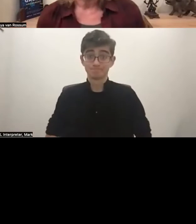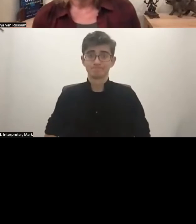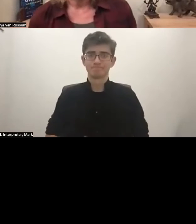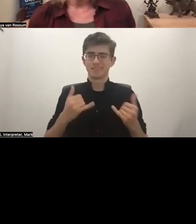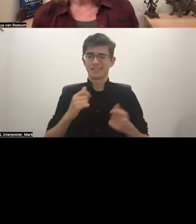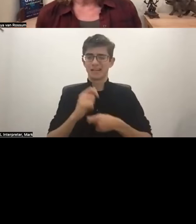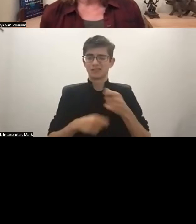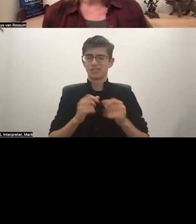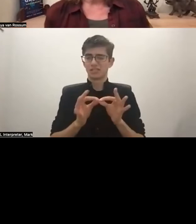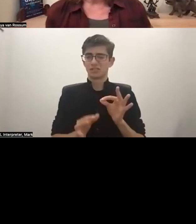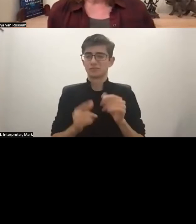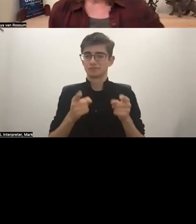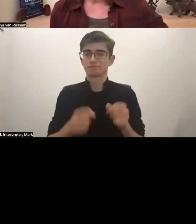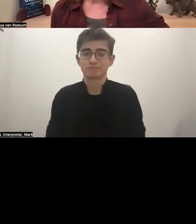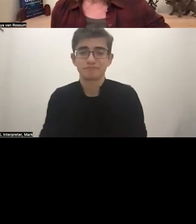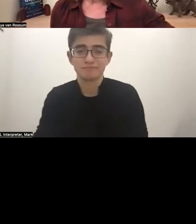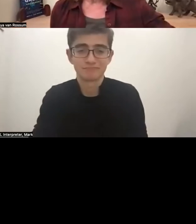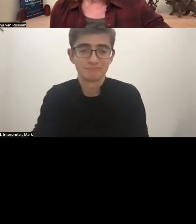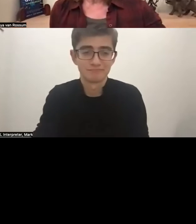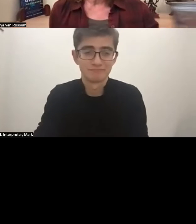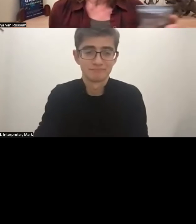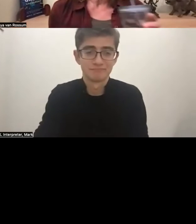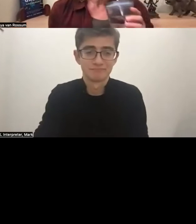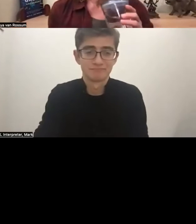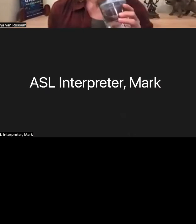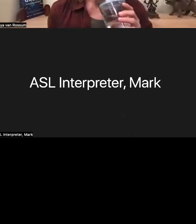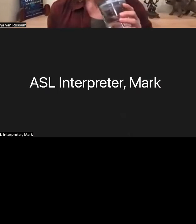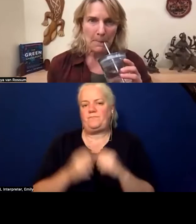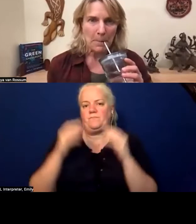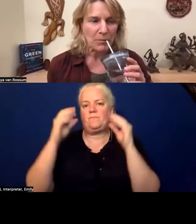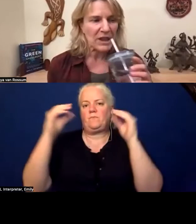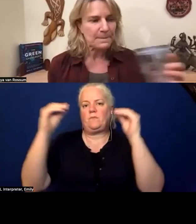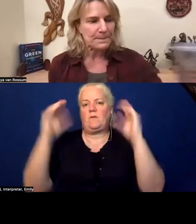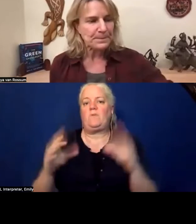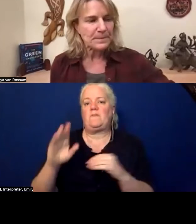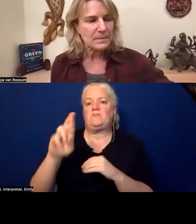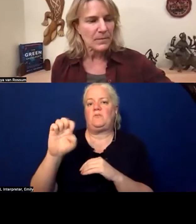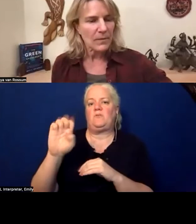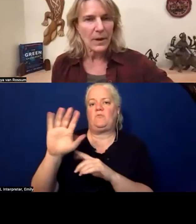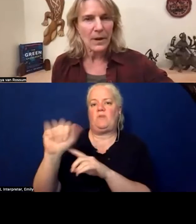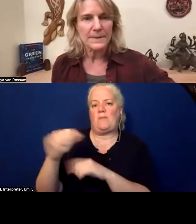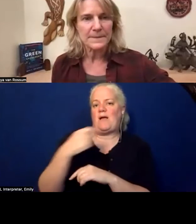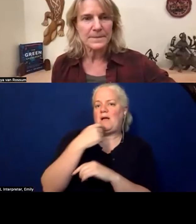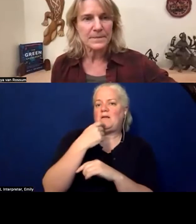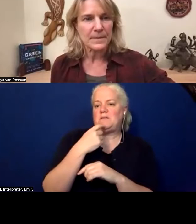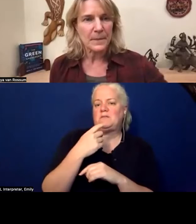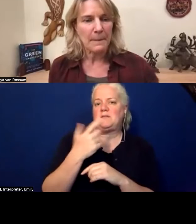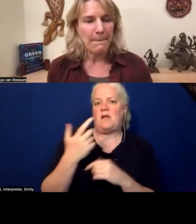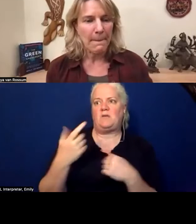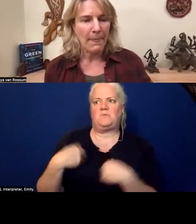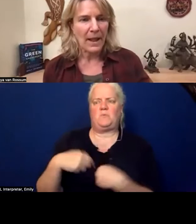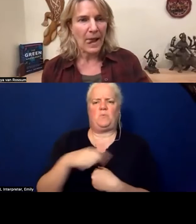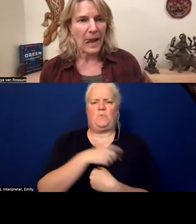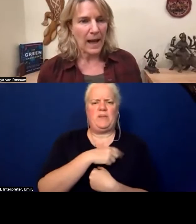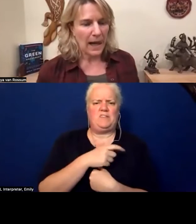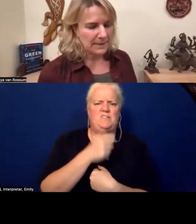And we shouldn't have to go to court either. You know, this is, I think, the arguments in the first instance